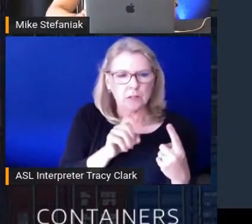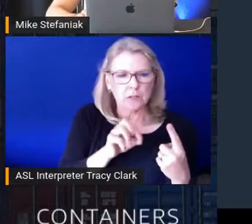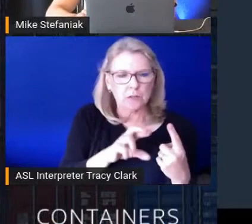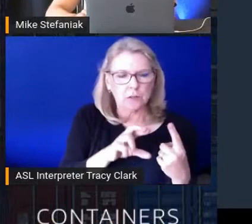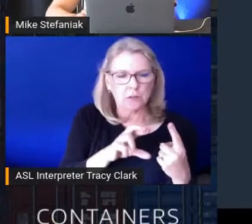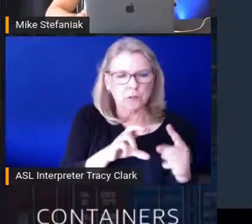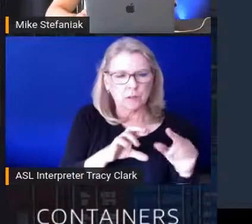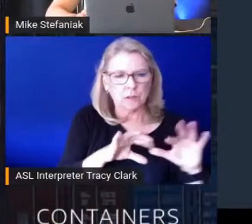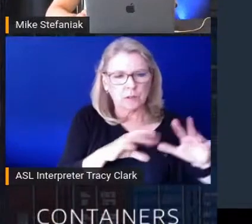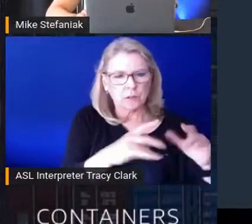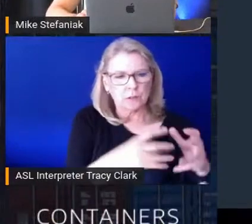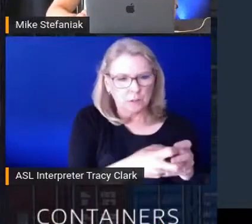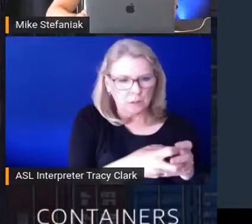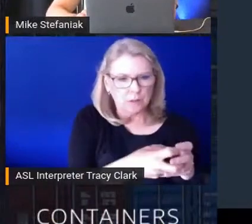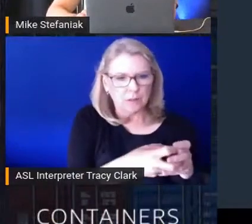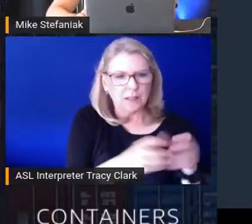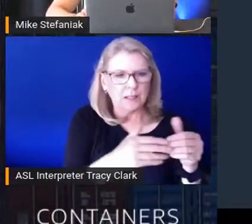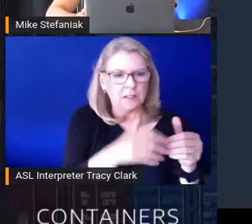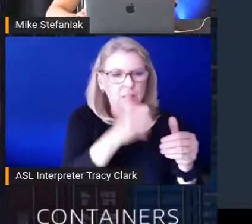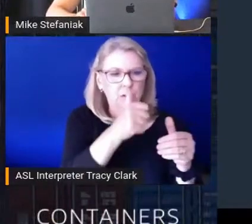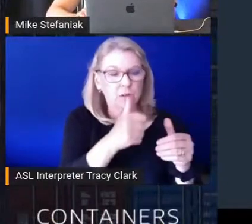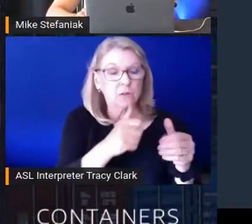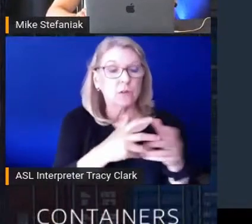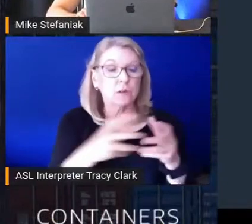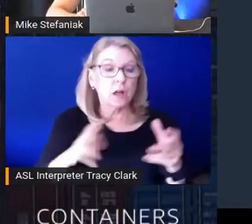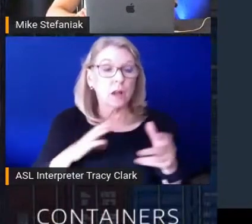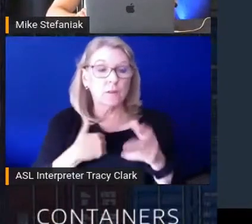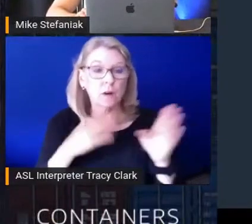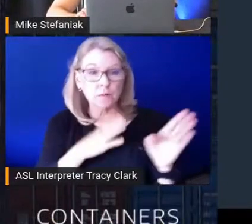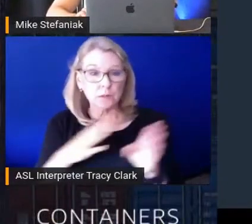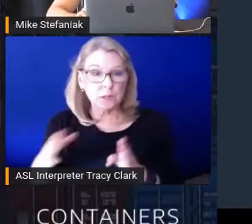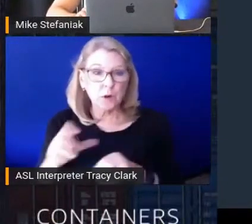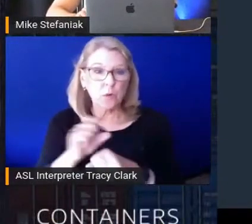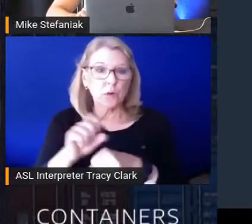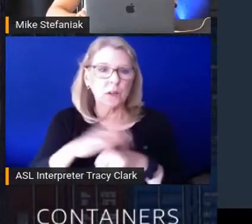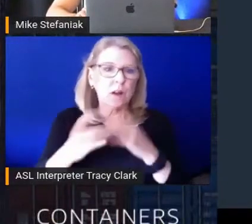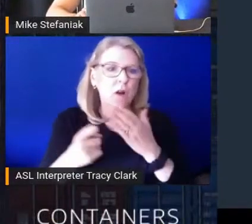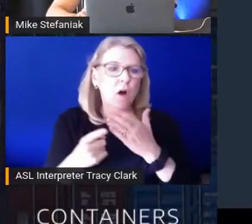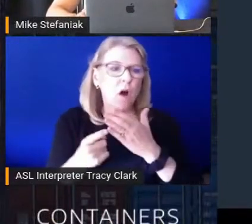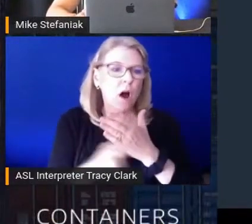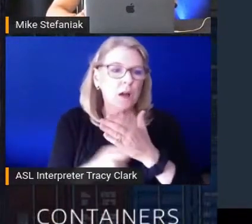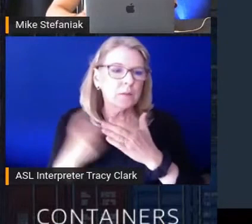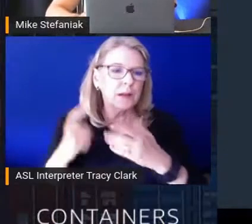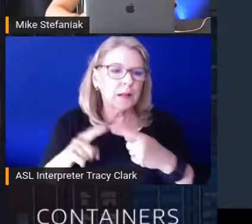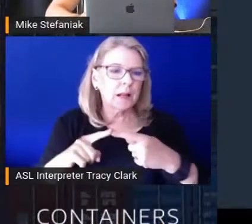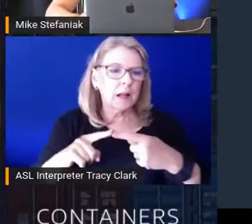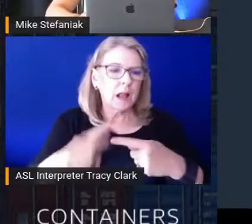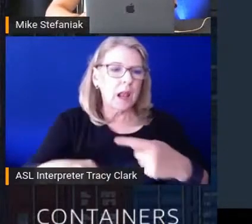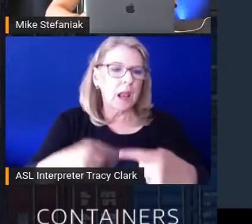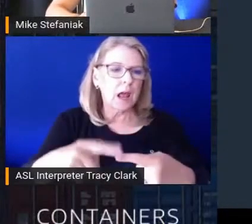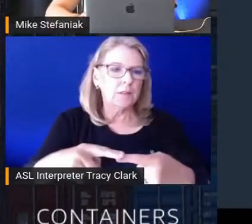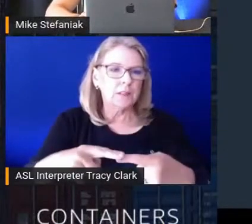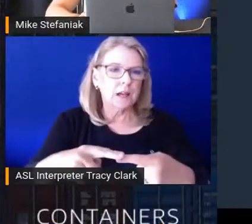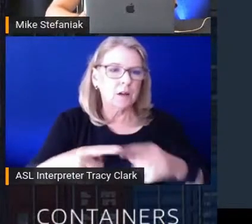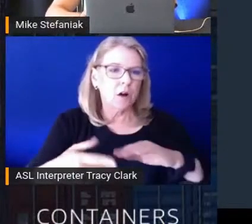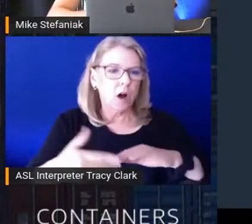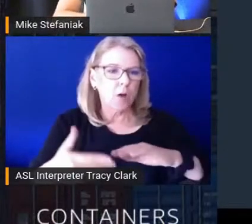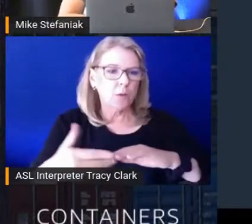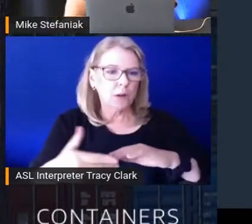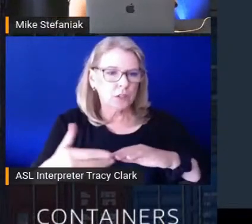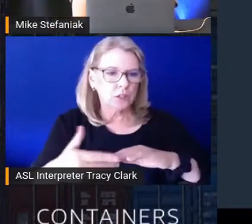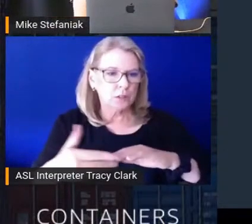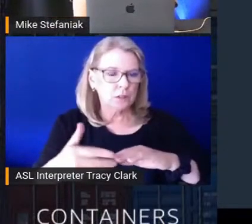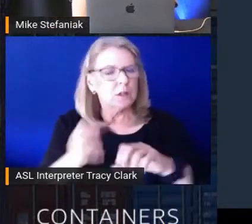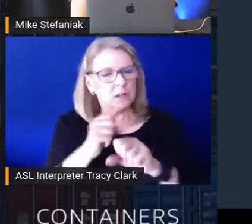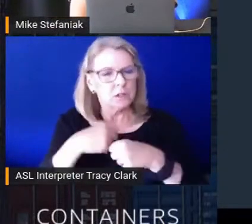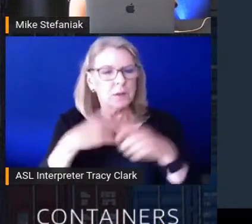roadmap, a lot of what we're working on is automated lifecycle operations to make managing that single cluster as easy as possible.